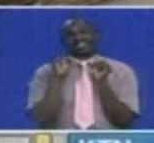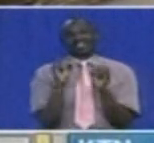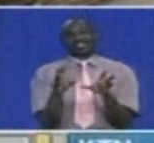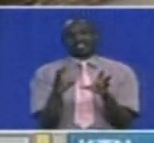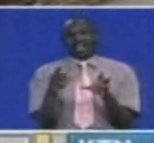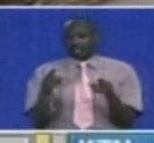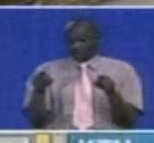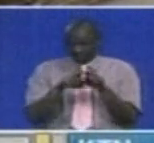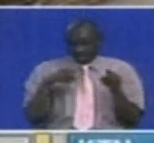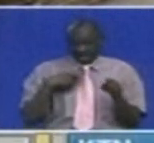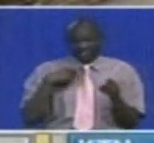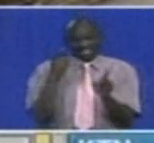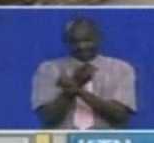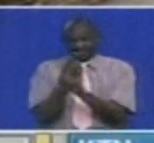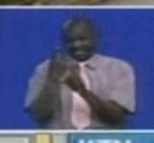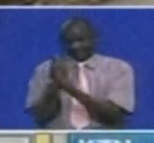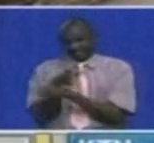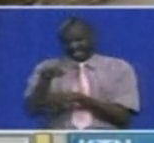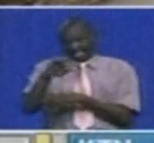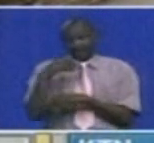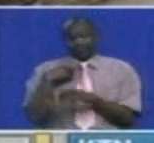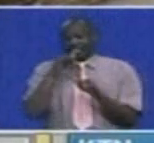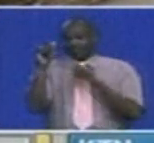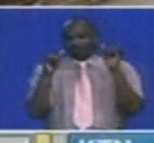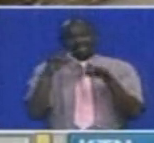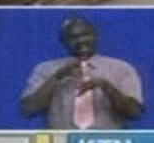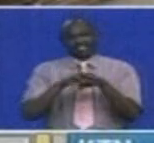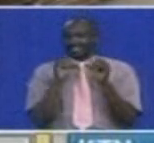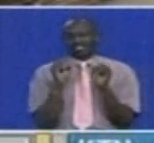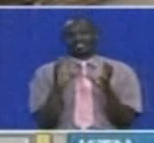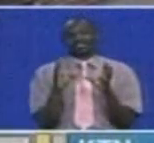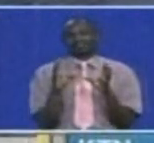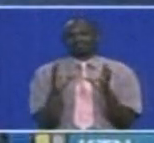as vital preferential trade zones for its export products.